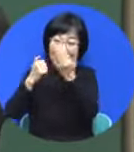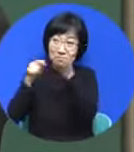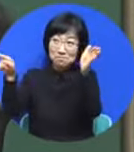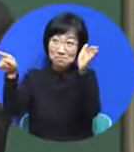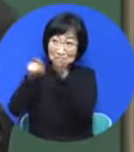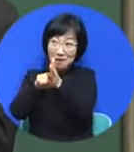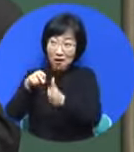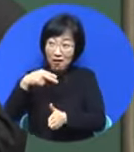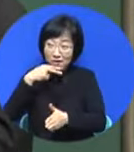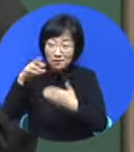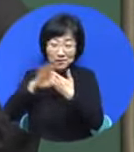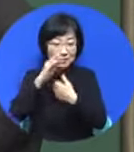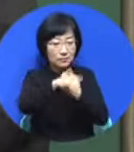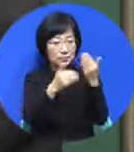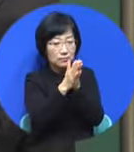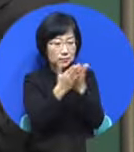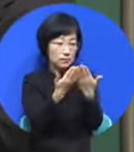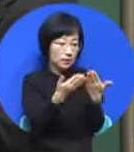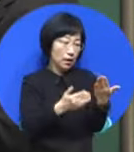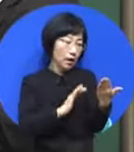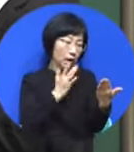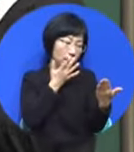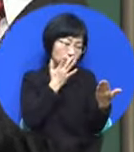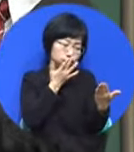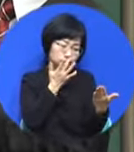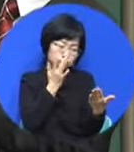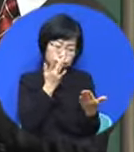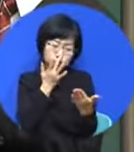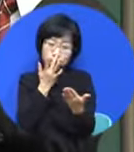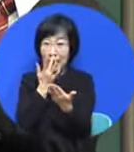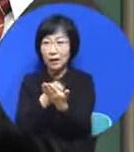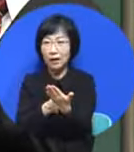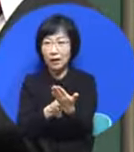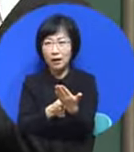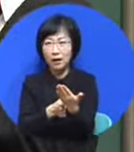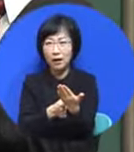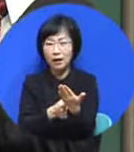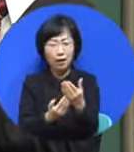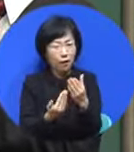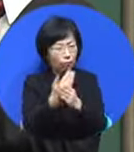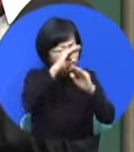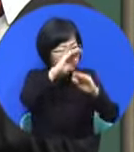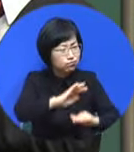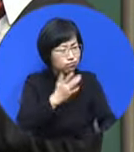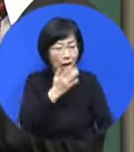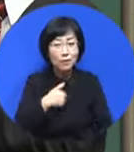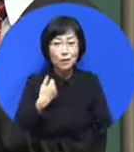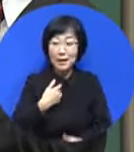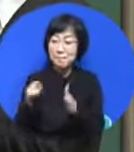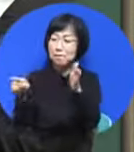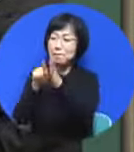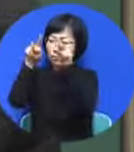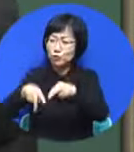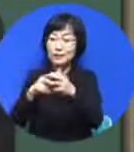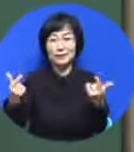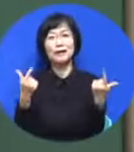Fundamentally, if you don't really believe in God, how can you find anything in the Bible believable? You'll be just like the